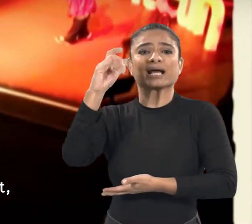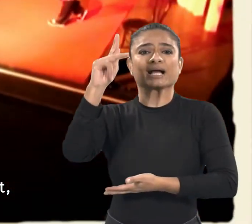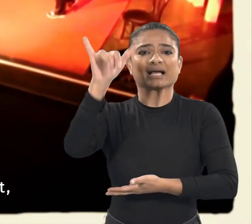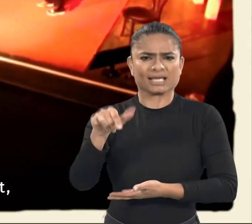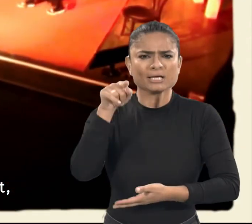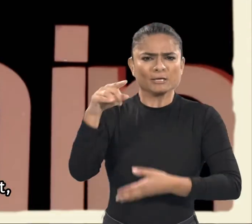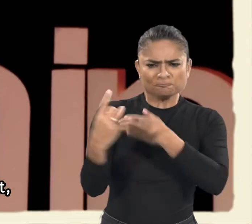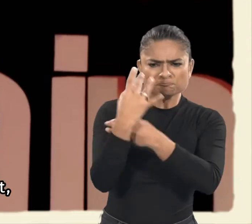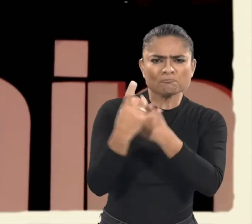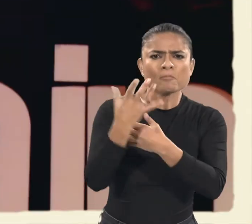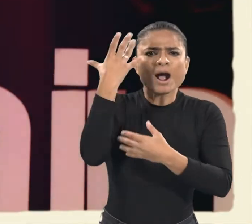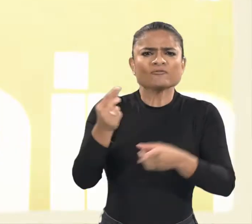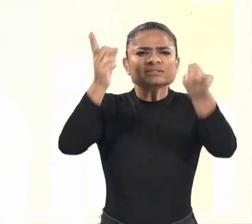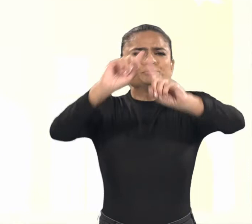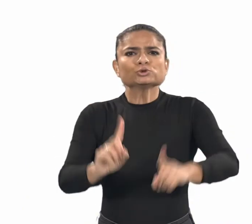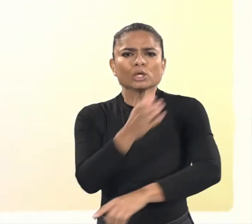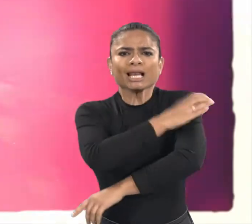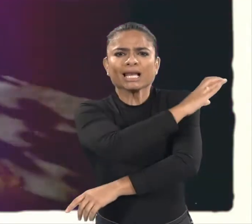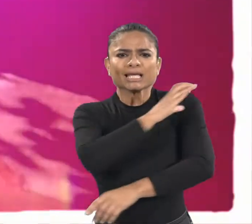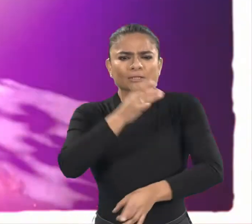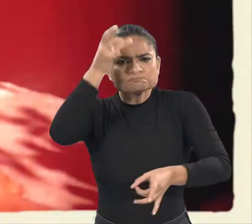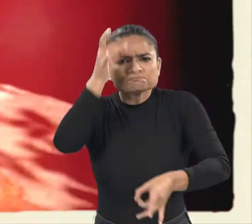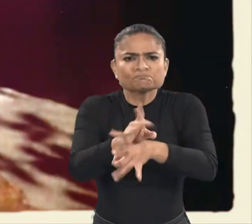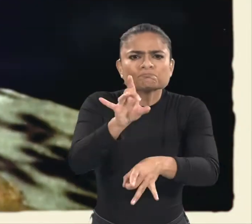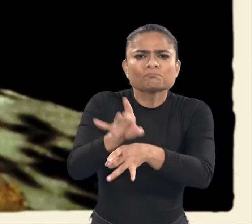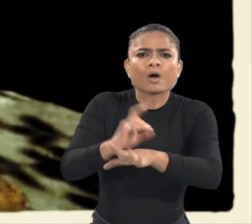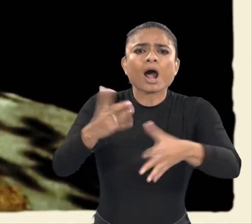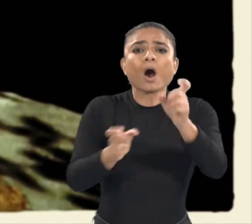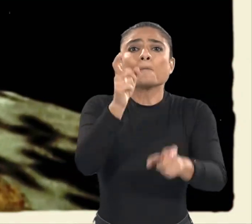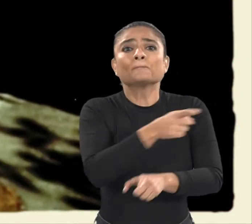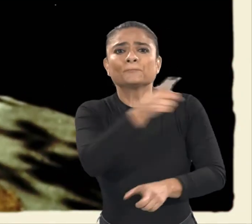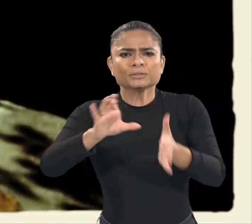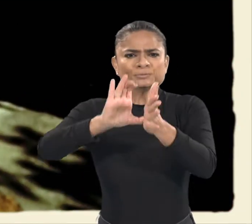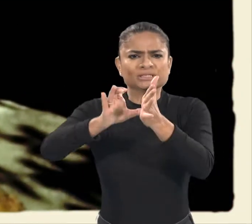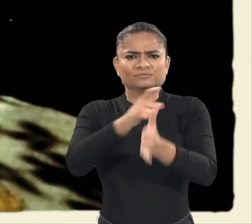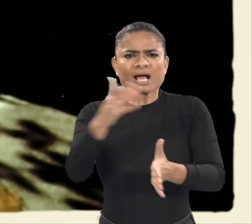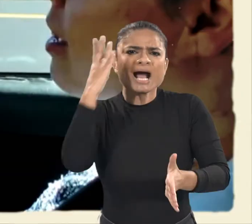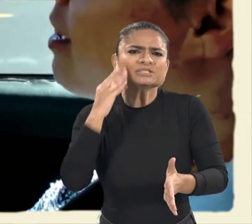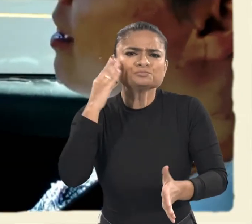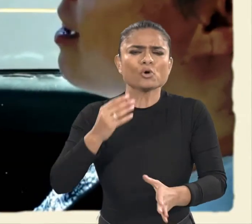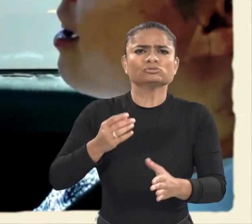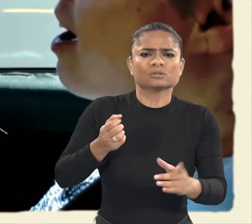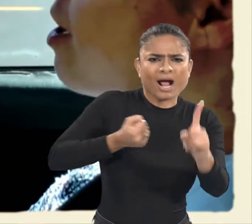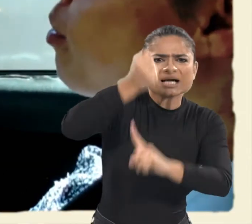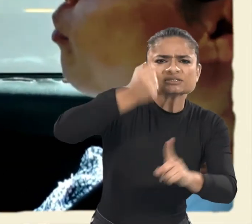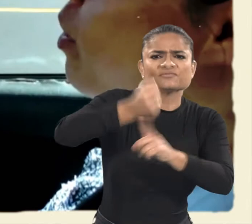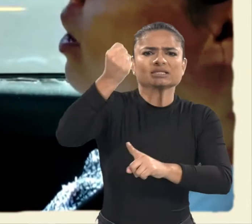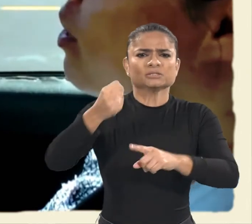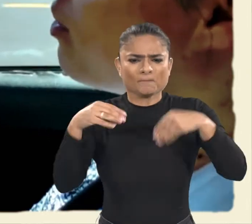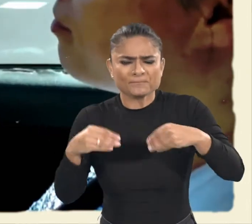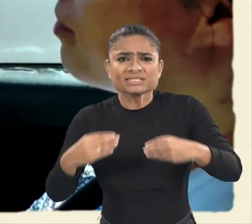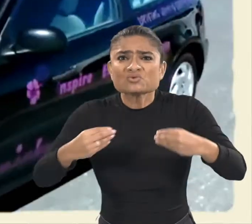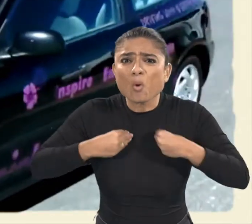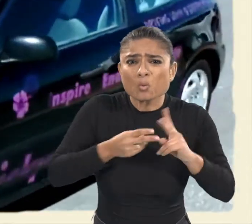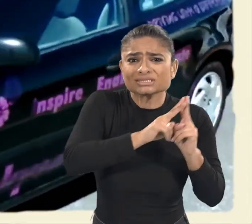a clinical psychologist, international keynote speaker, founder of Nikki's Drive, disability rights activist, trainer